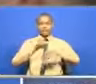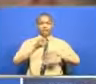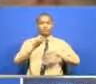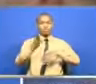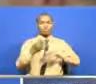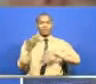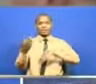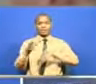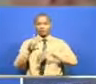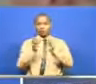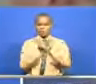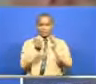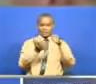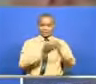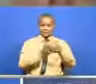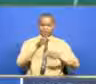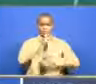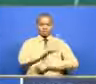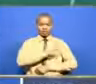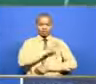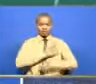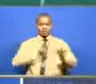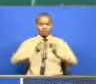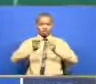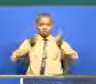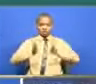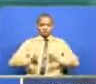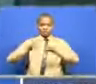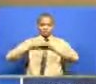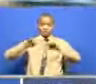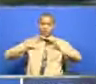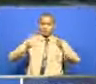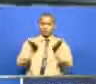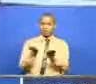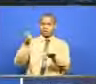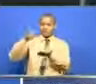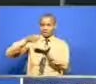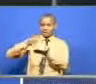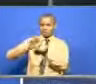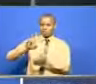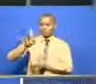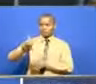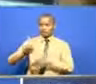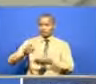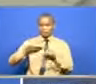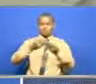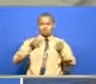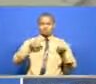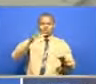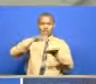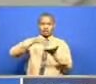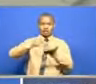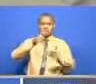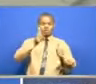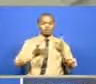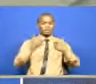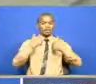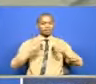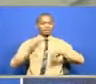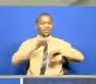its 2019 profits to regulators around the world, including in the UK, to resolve cases that have severely tarnished the firm's